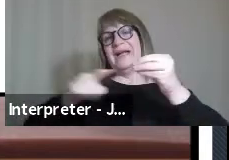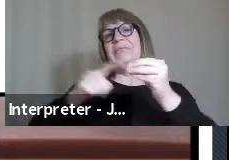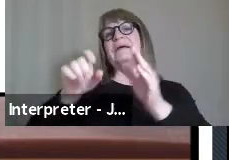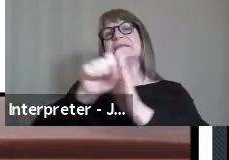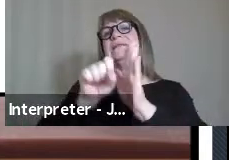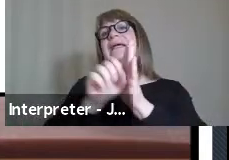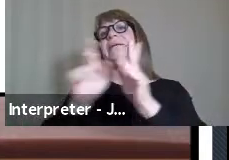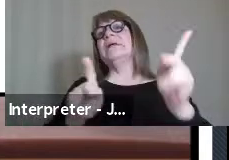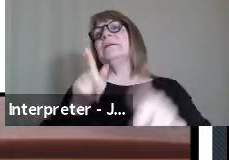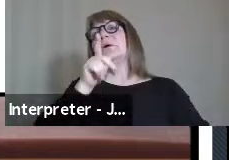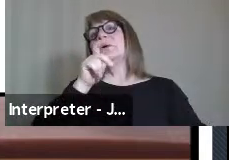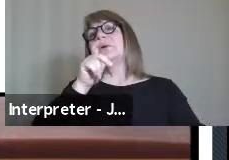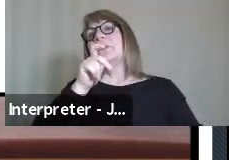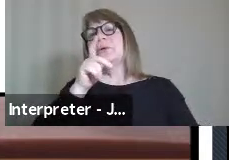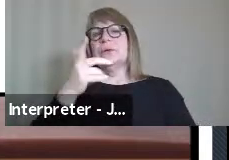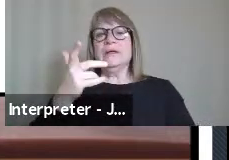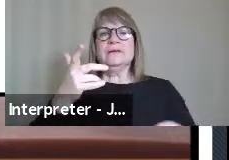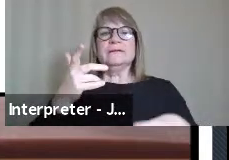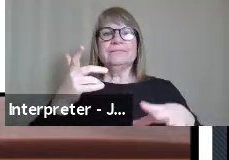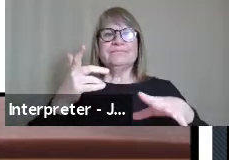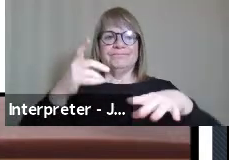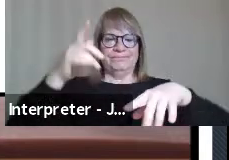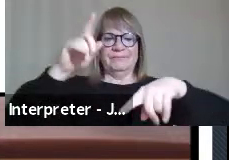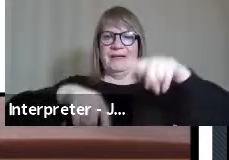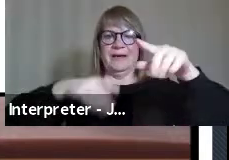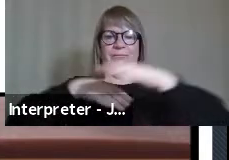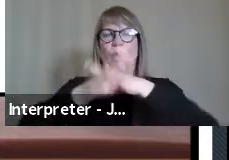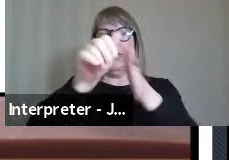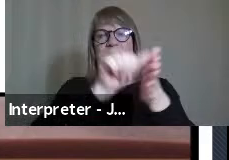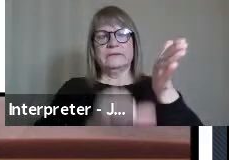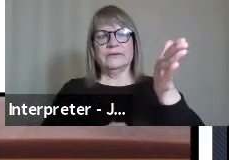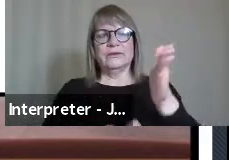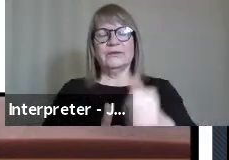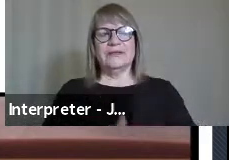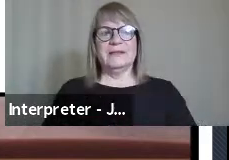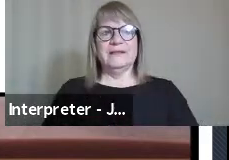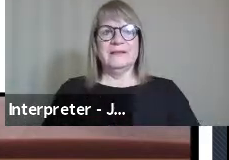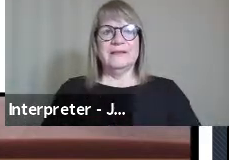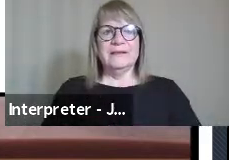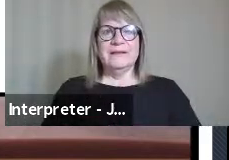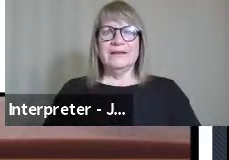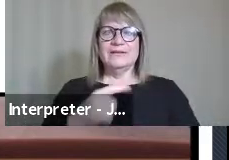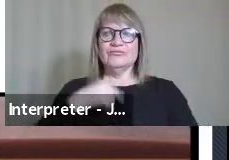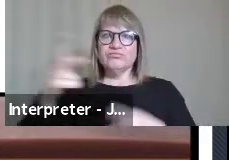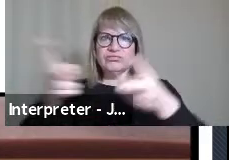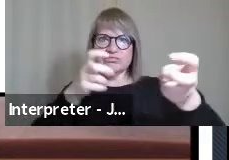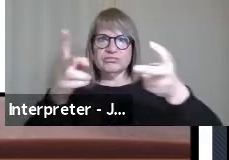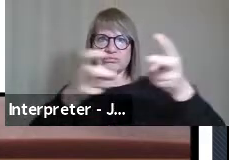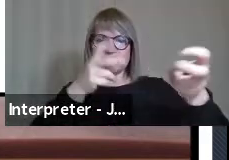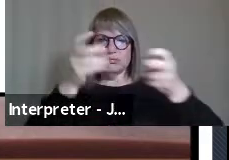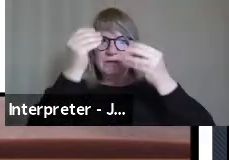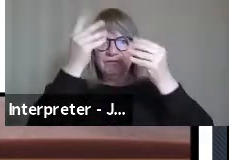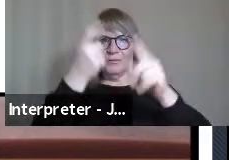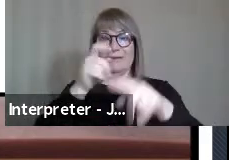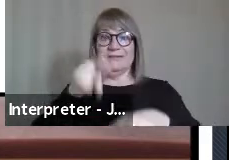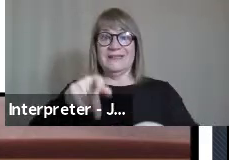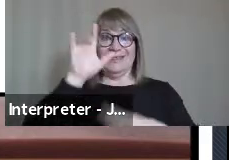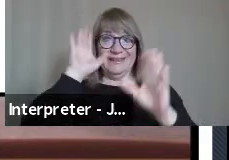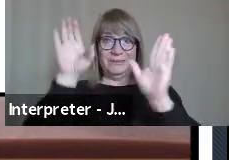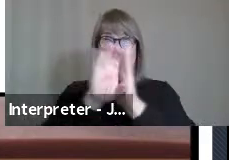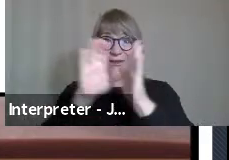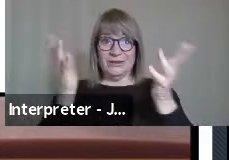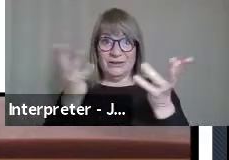from the sterilization petitions of the board for our data set and so here this image is